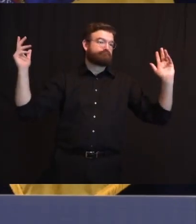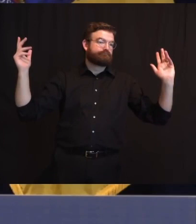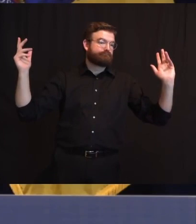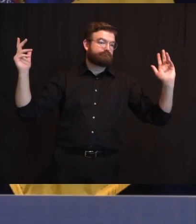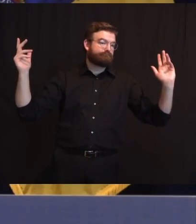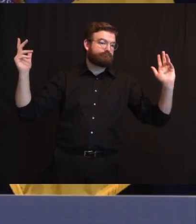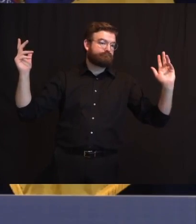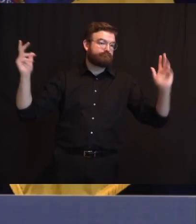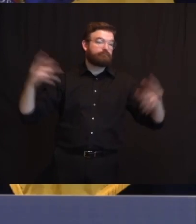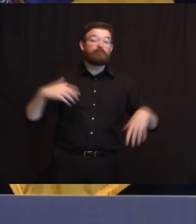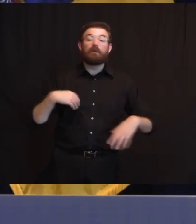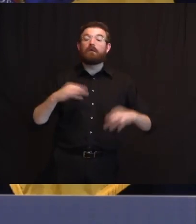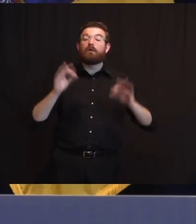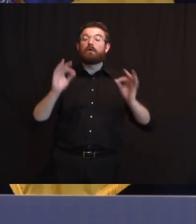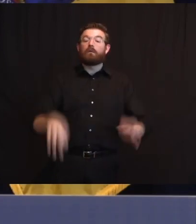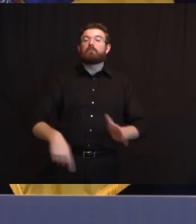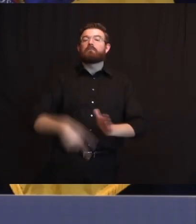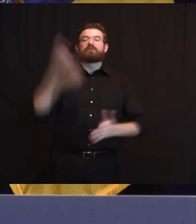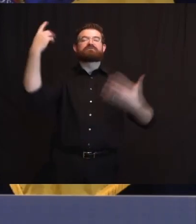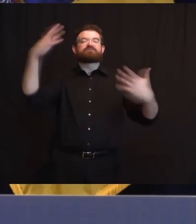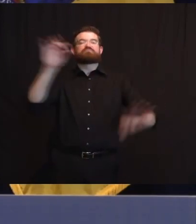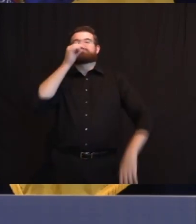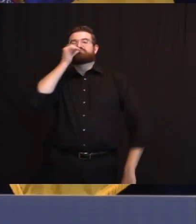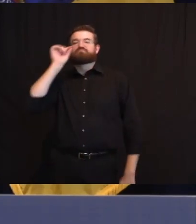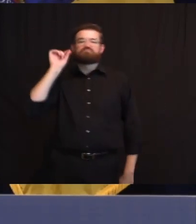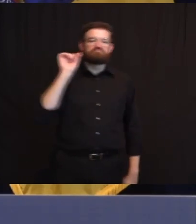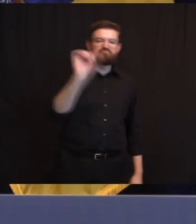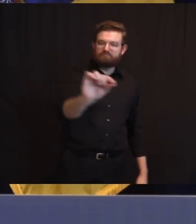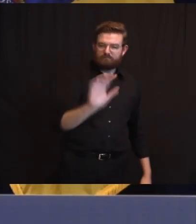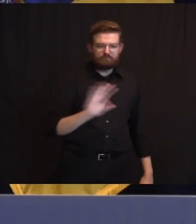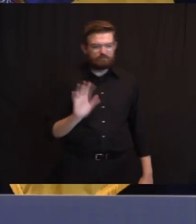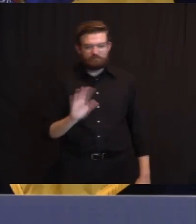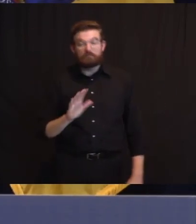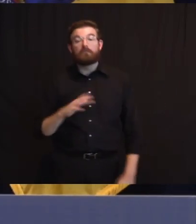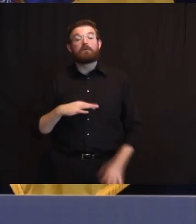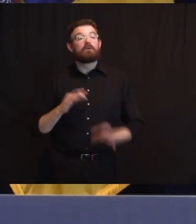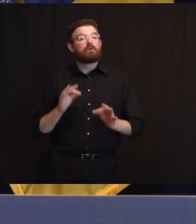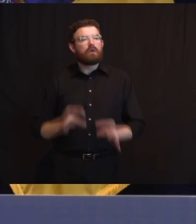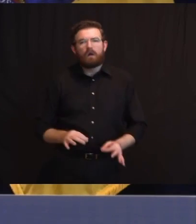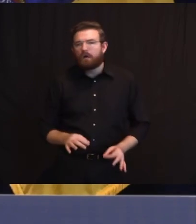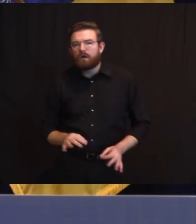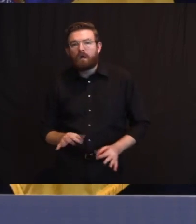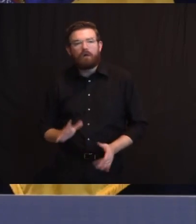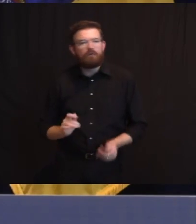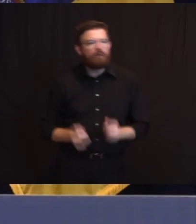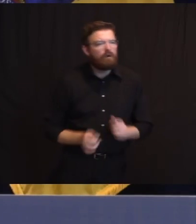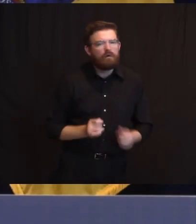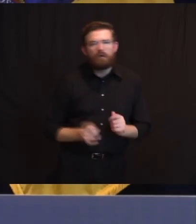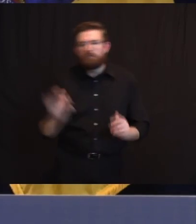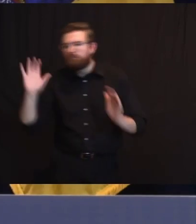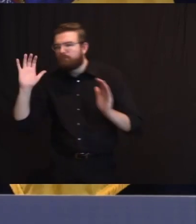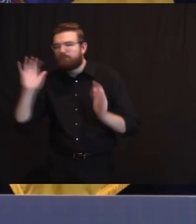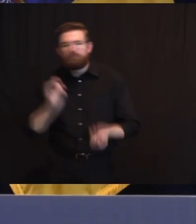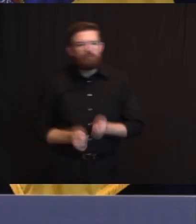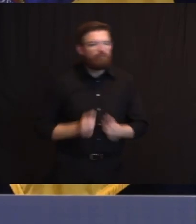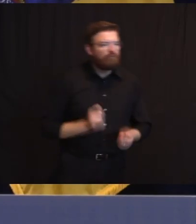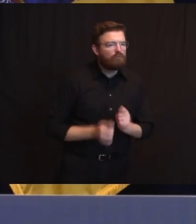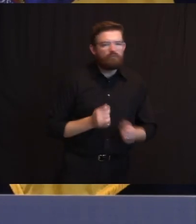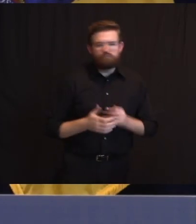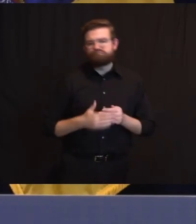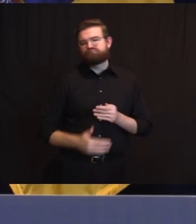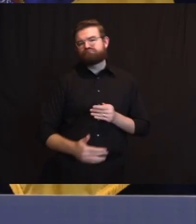facts and where we think the facts are going, but we have to continue to assess that. A second thing happened, though, which we haven't spoken much